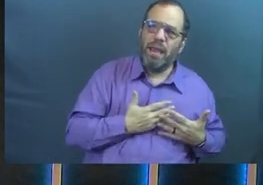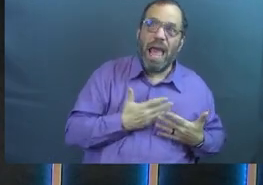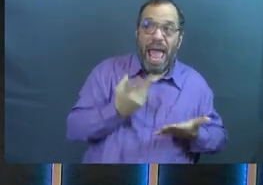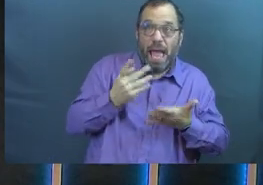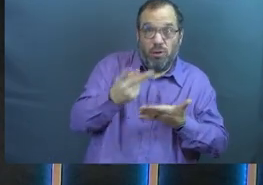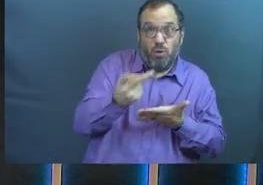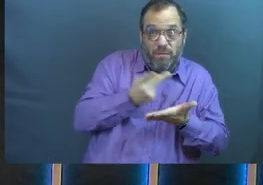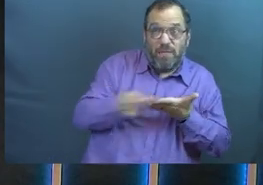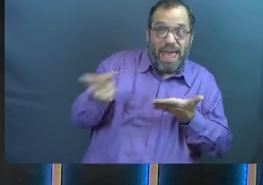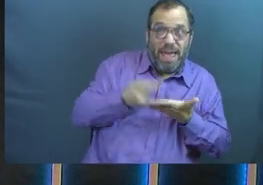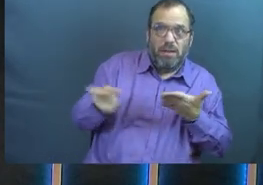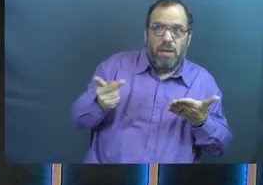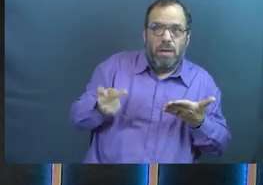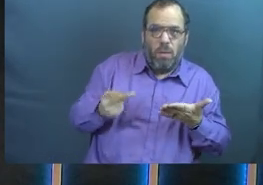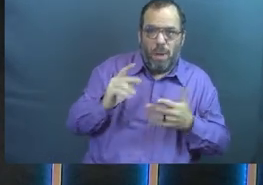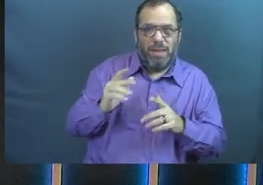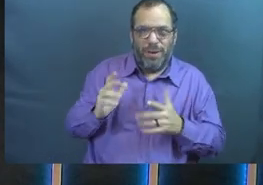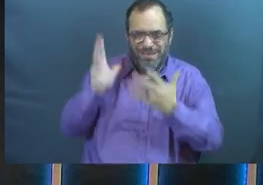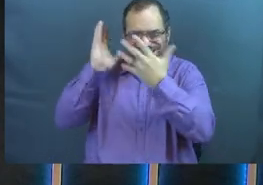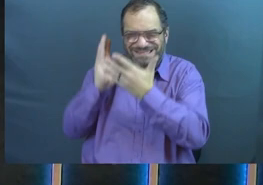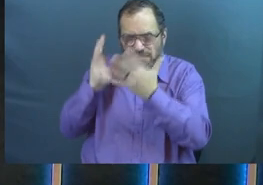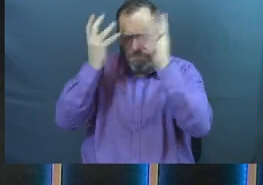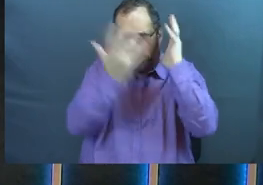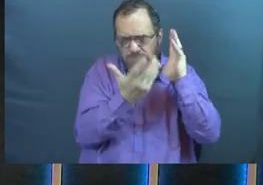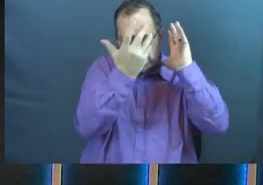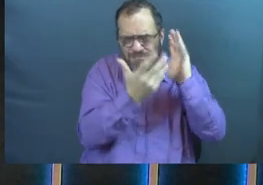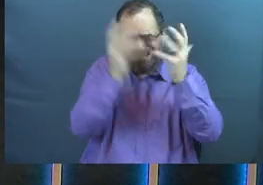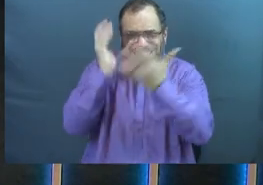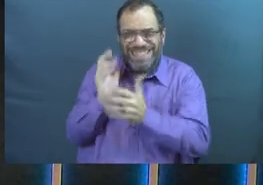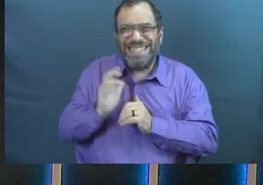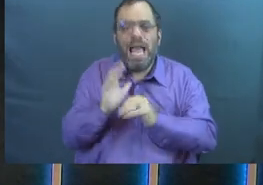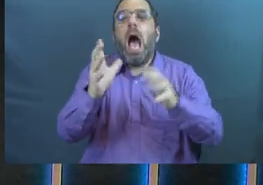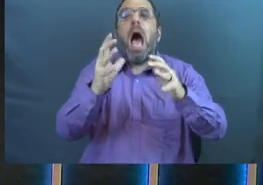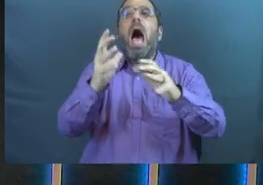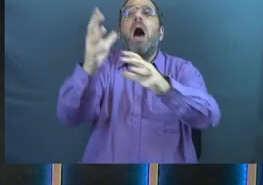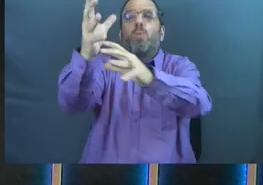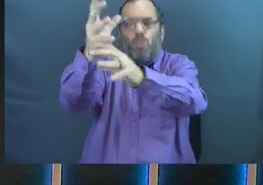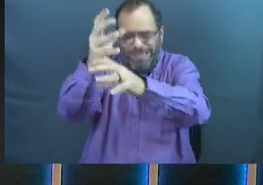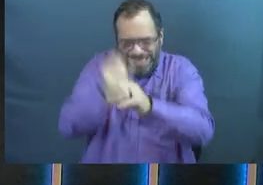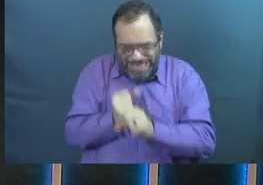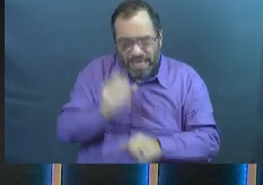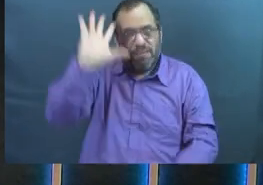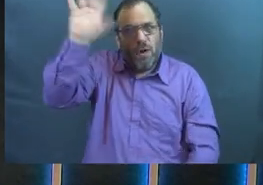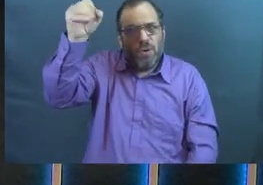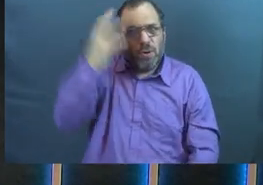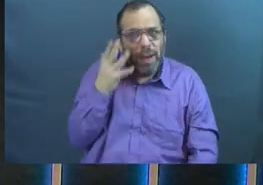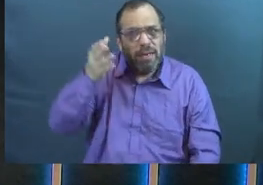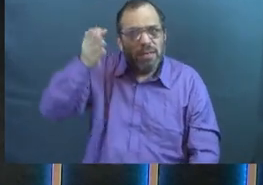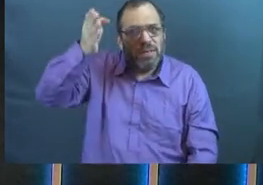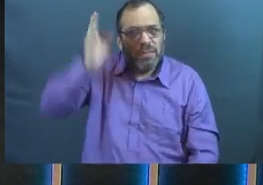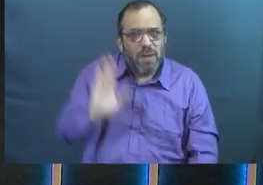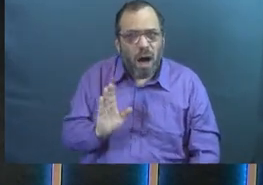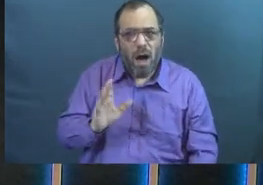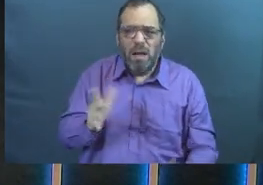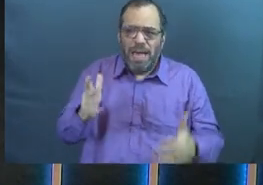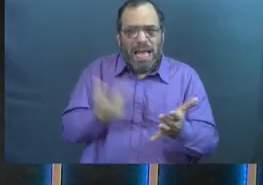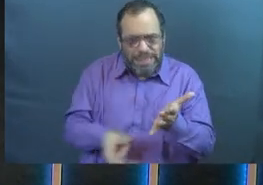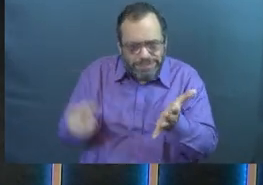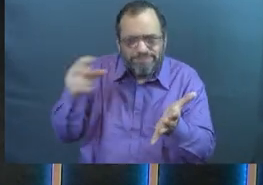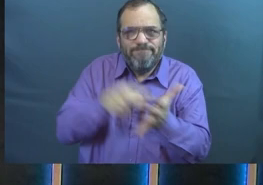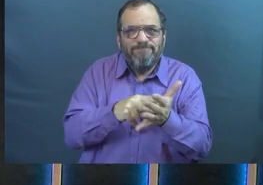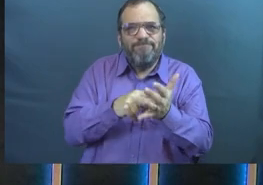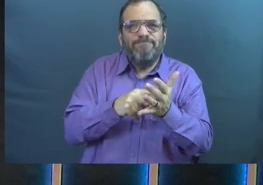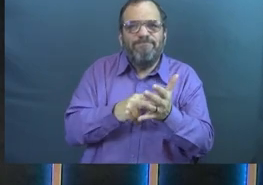your failures today, mask or no. Don't be intimidated by your failure. Instead, receive the grace of God and get back up